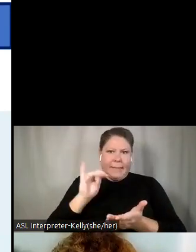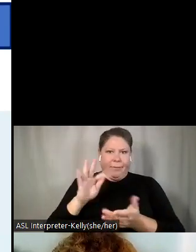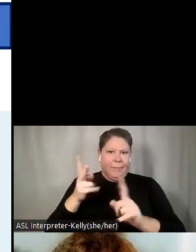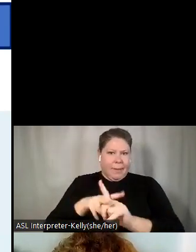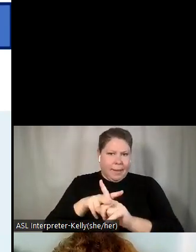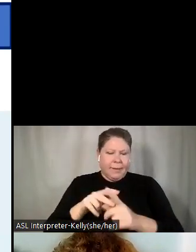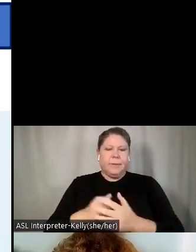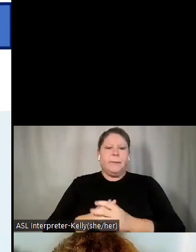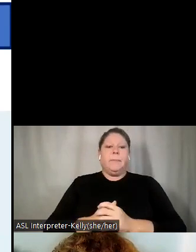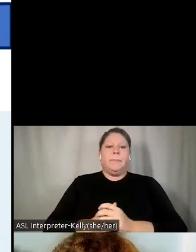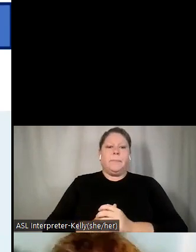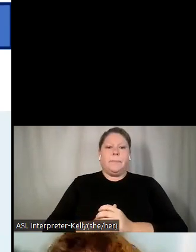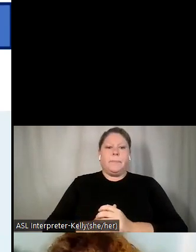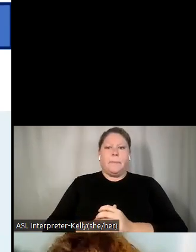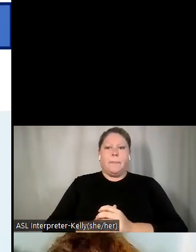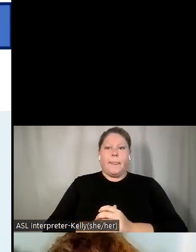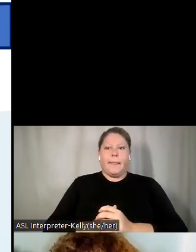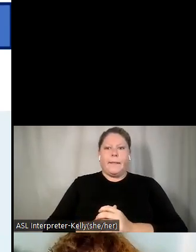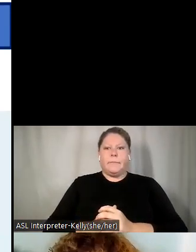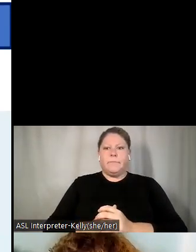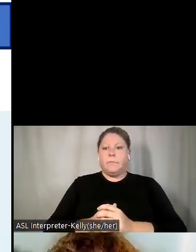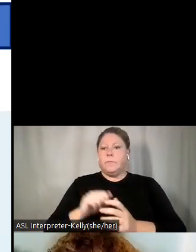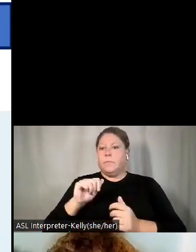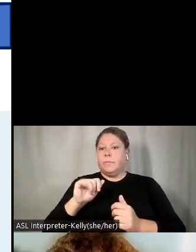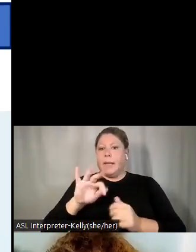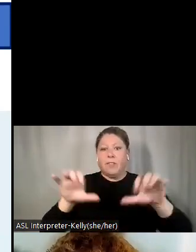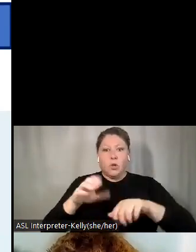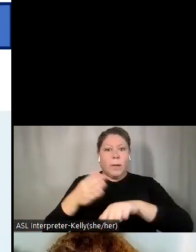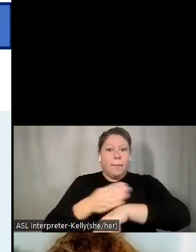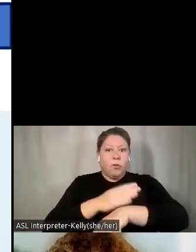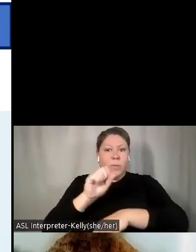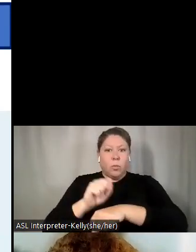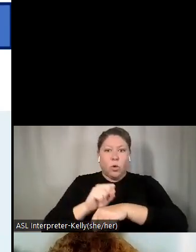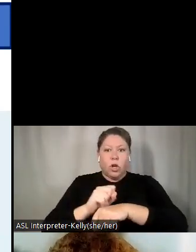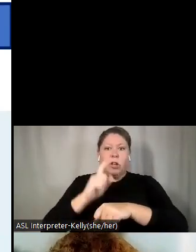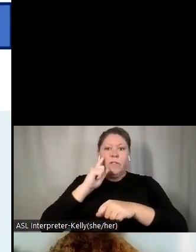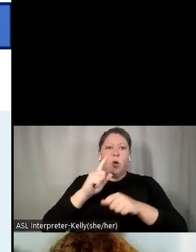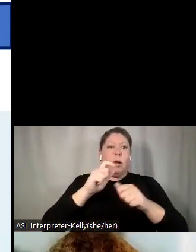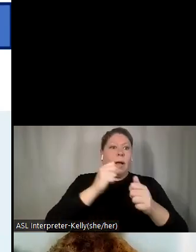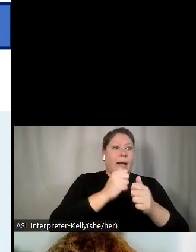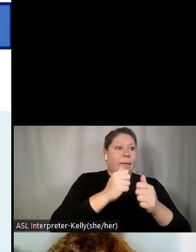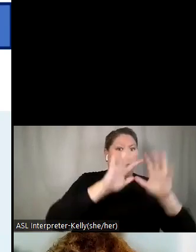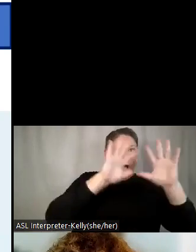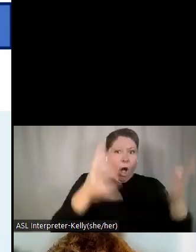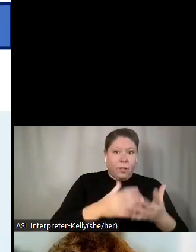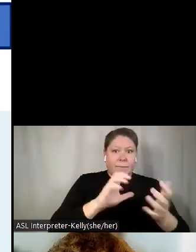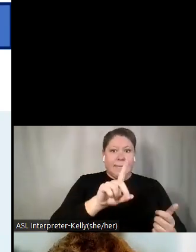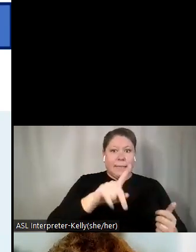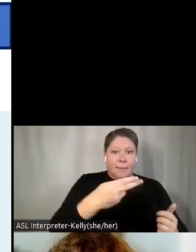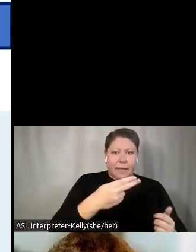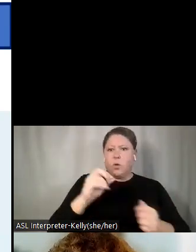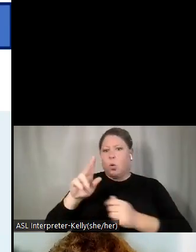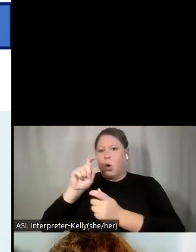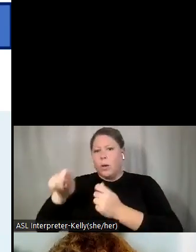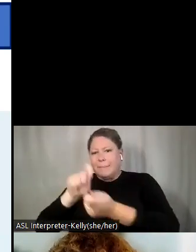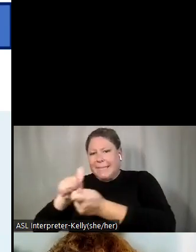doing improvement work really anywhere on the vertical value streams or on the horizontal value streams, we'd like to ask